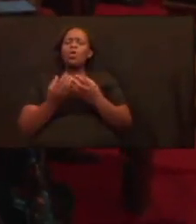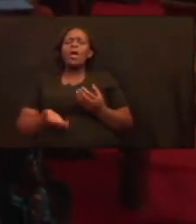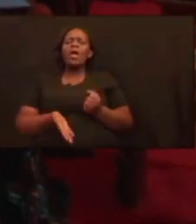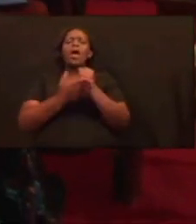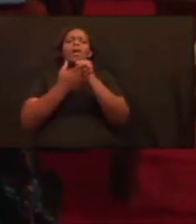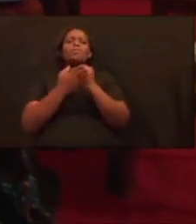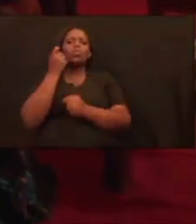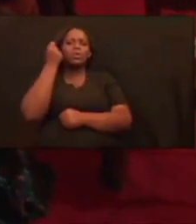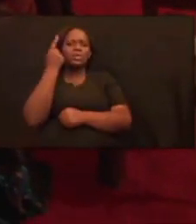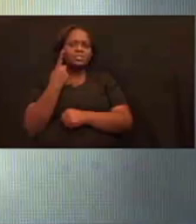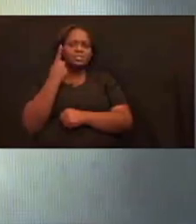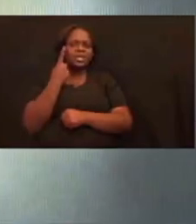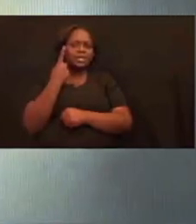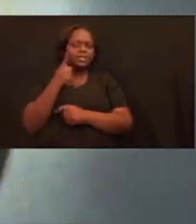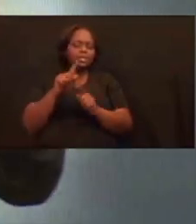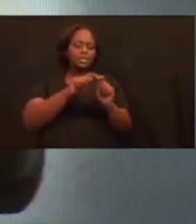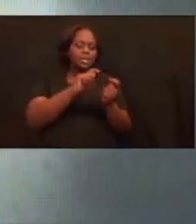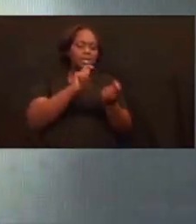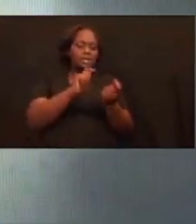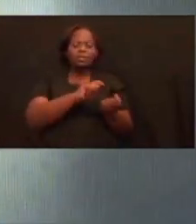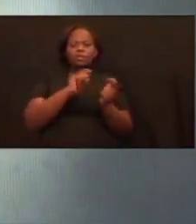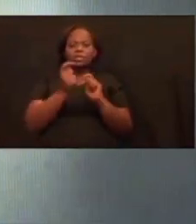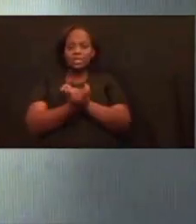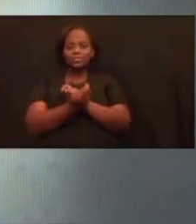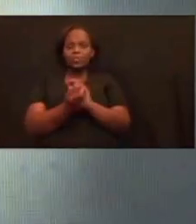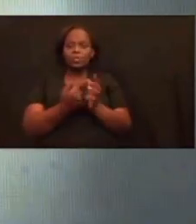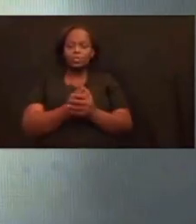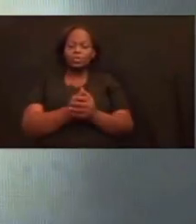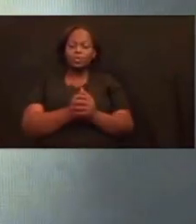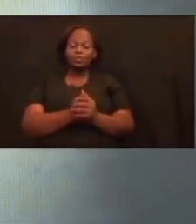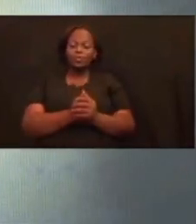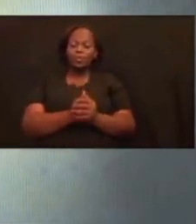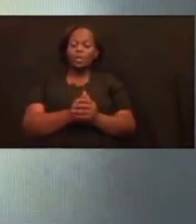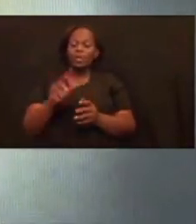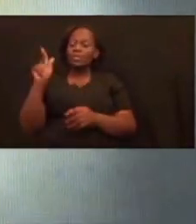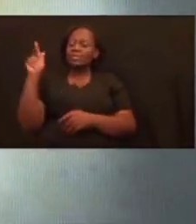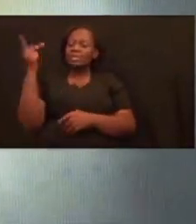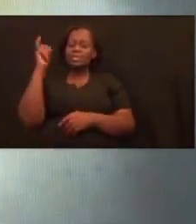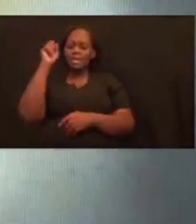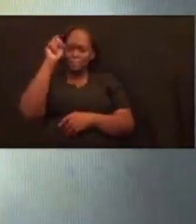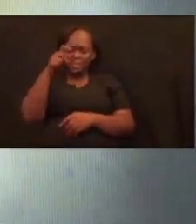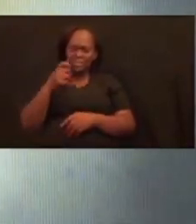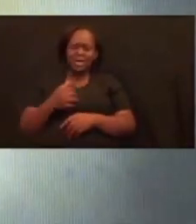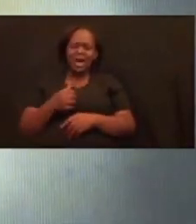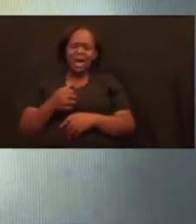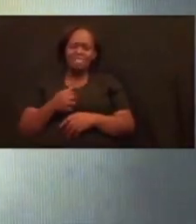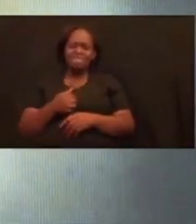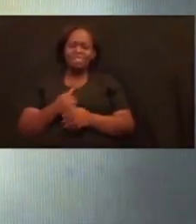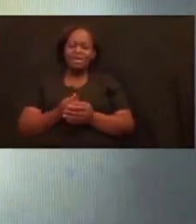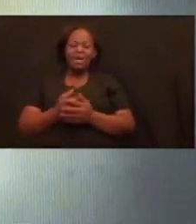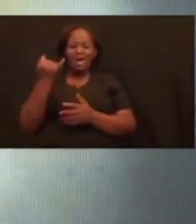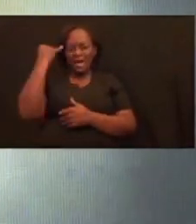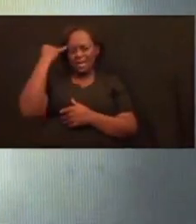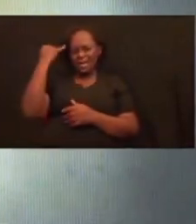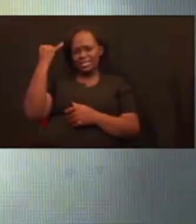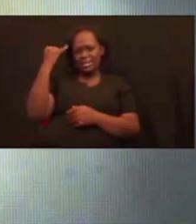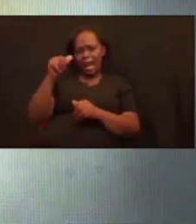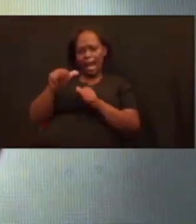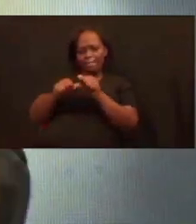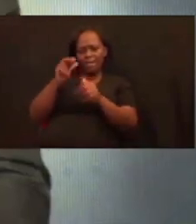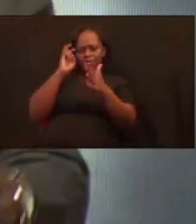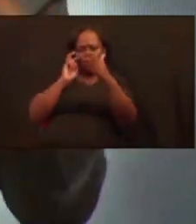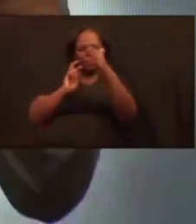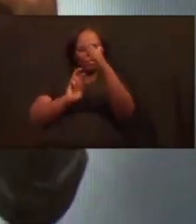transformation. Kenya must know what authentic prophetic ministry looks like. Kenya must know